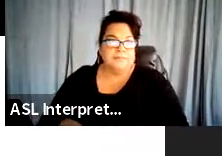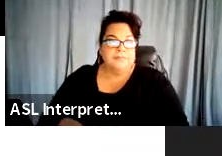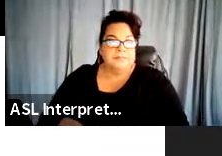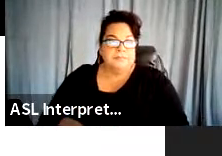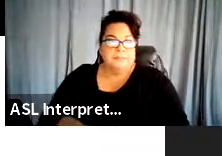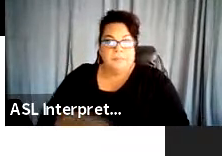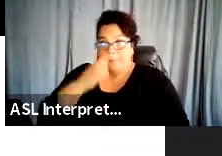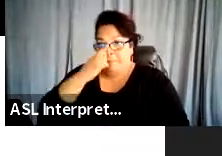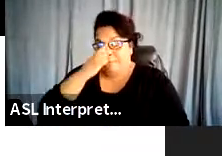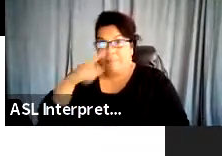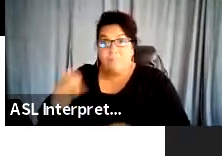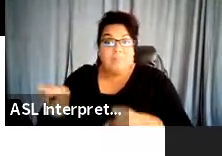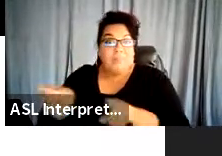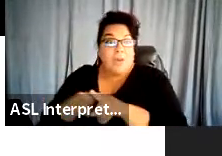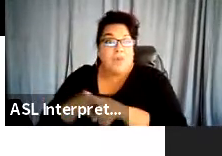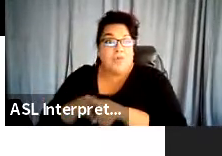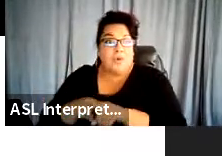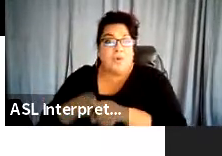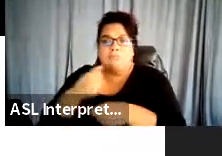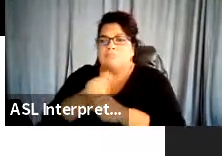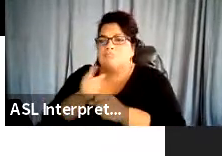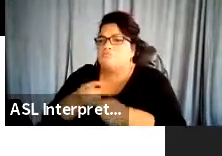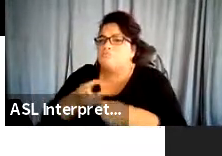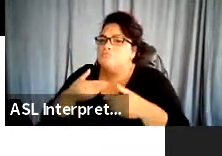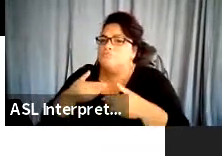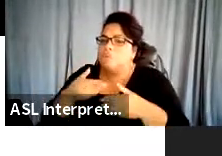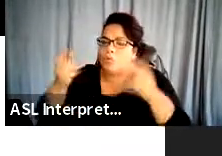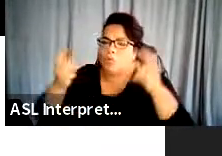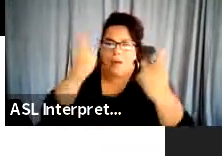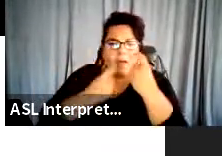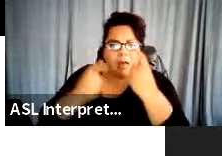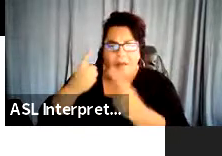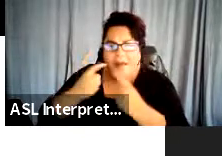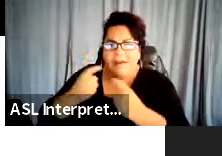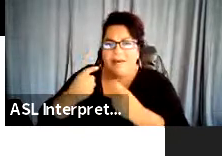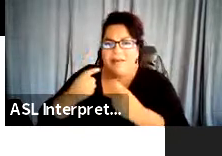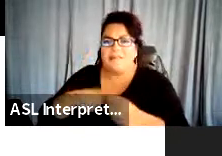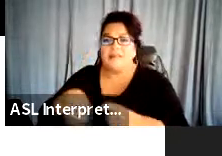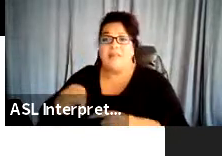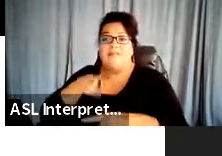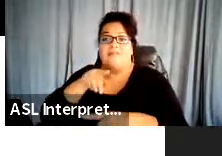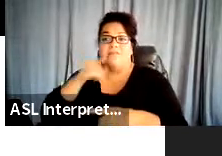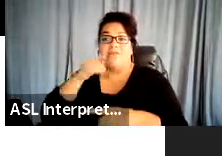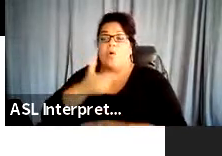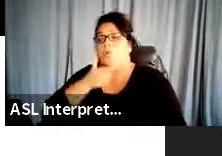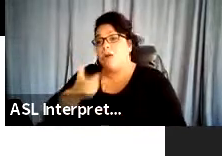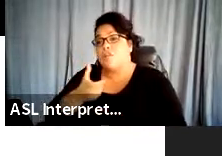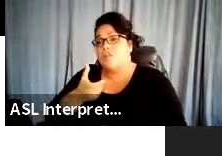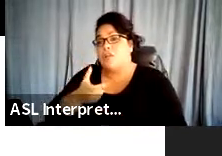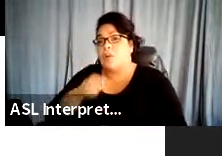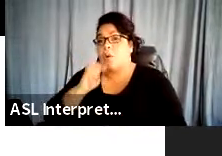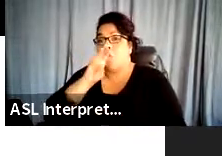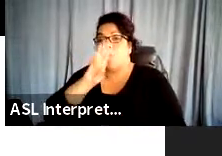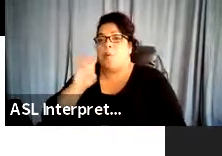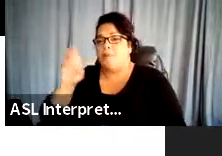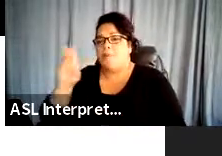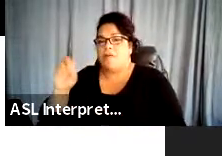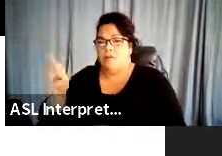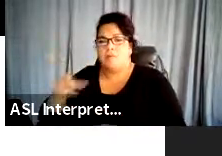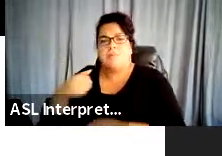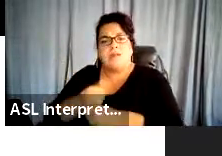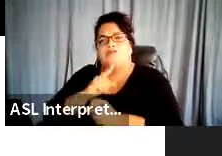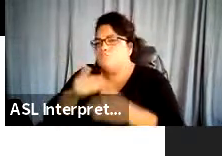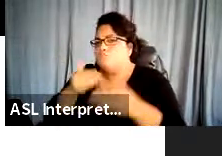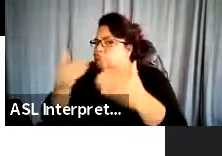Also, ask questions. As we mentioned before, if you're watching in the Zoom webinar, please use the Q&A feature to ask any